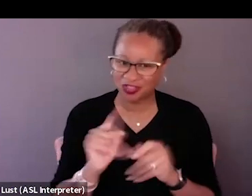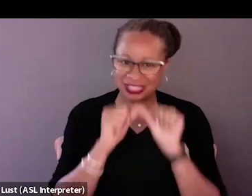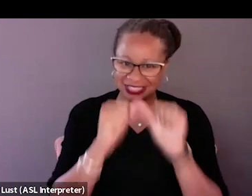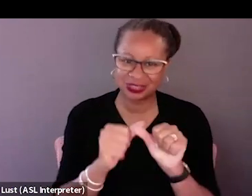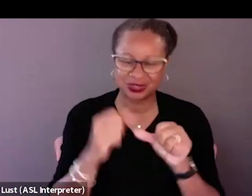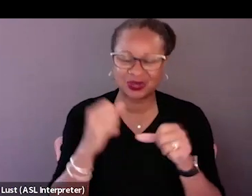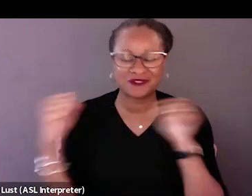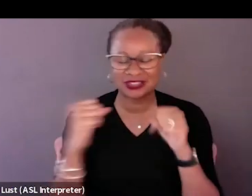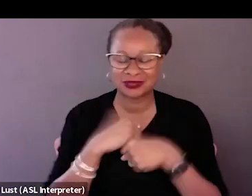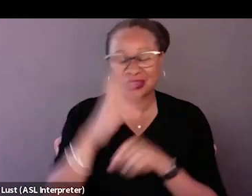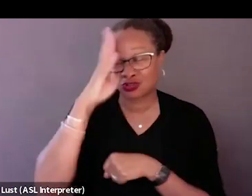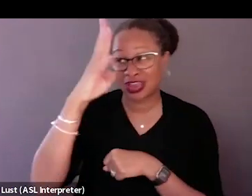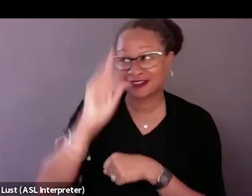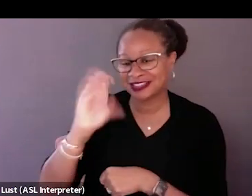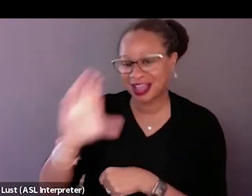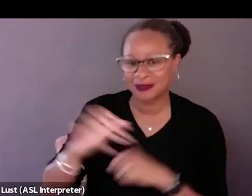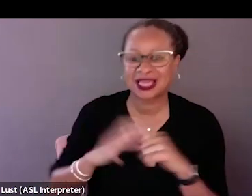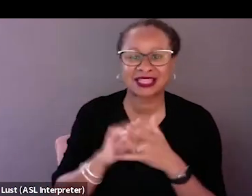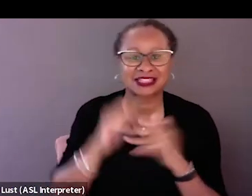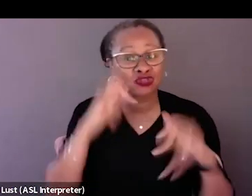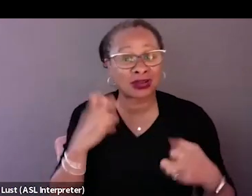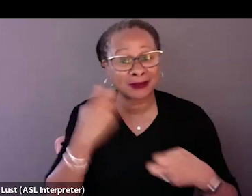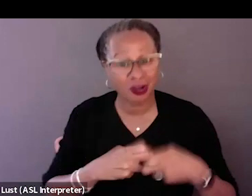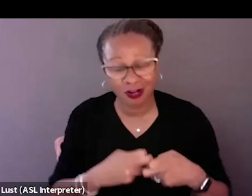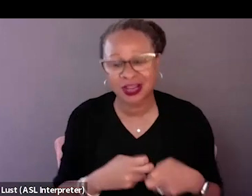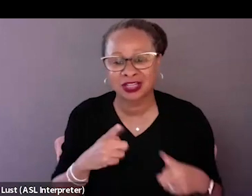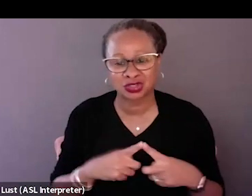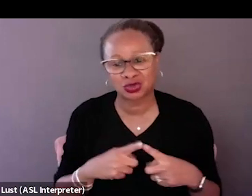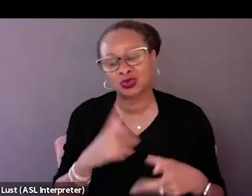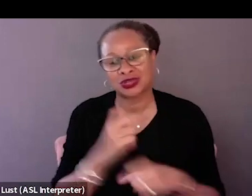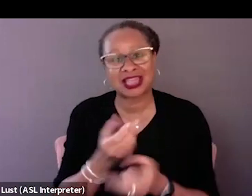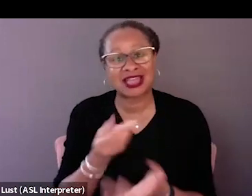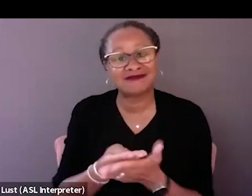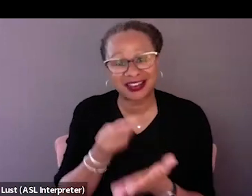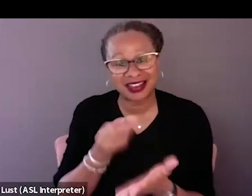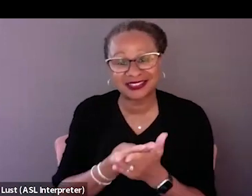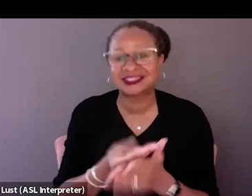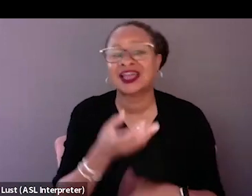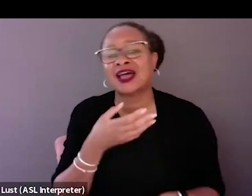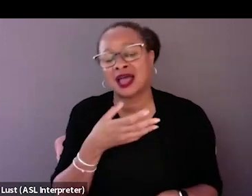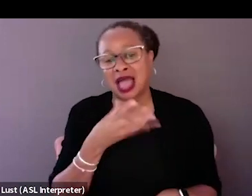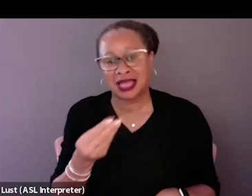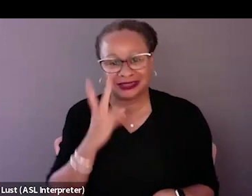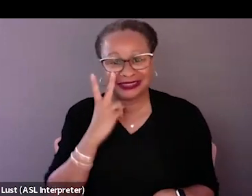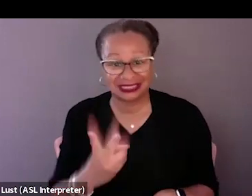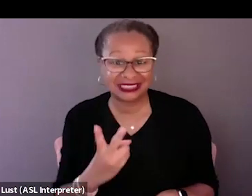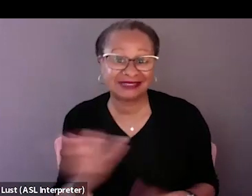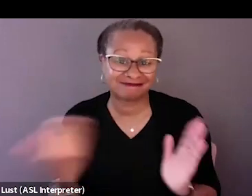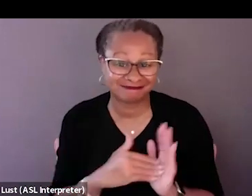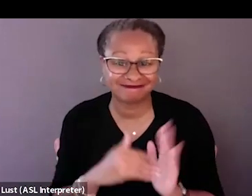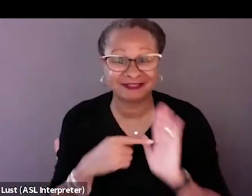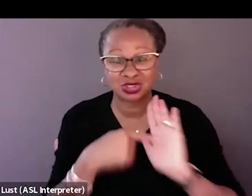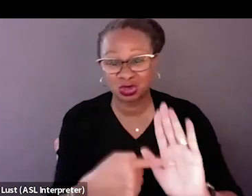creative documentary, which is just incredibly hard to get funded and seen.